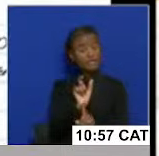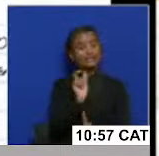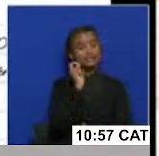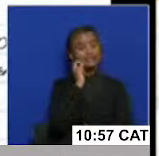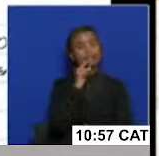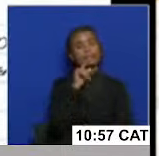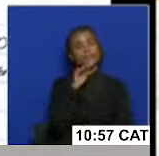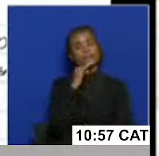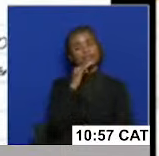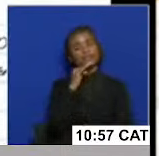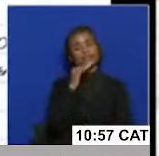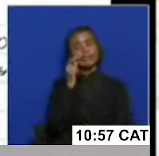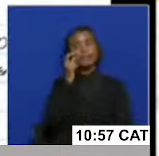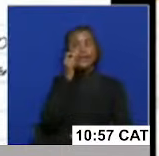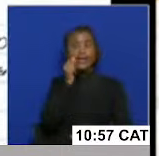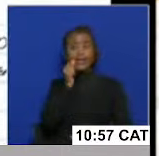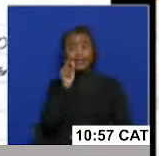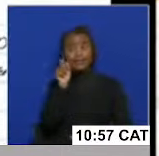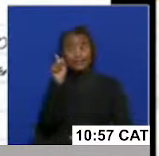Yes.